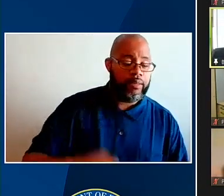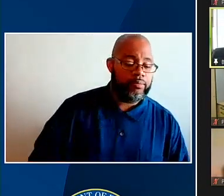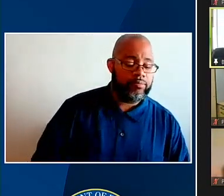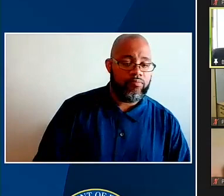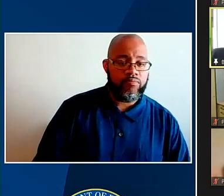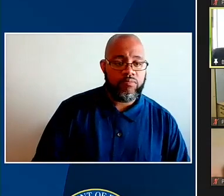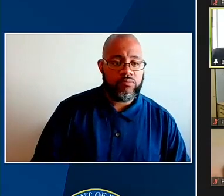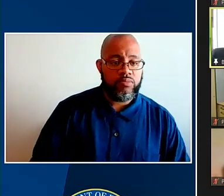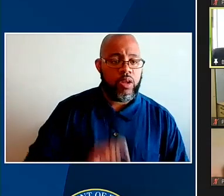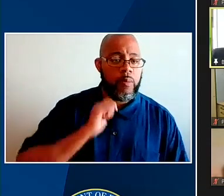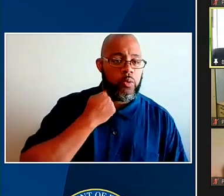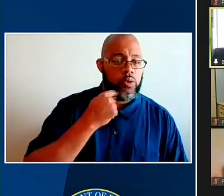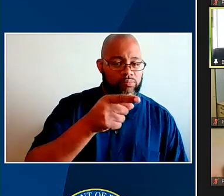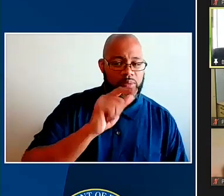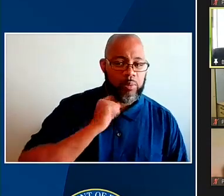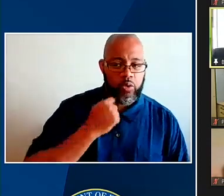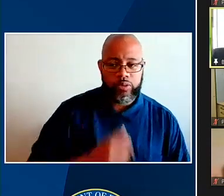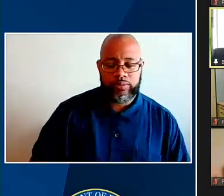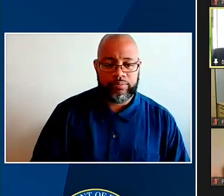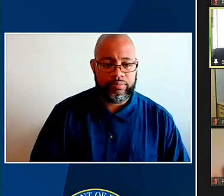Oh, you're muted right now, by the way.